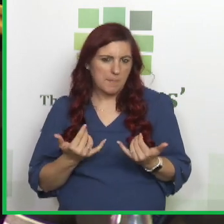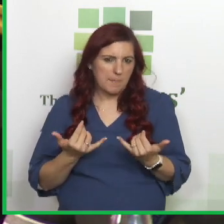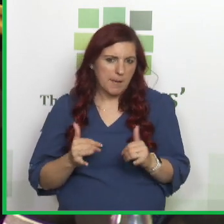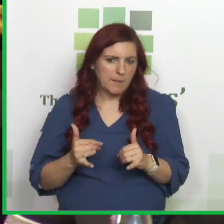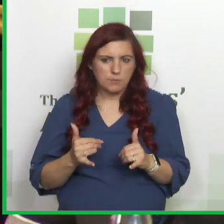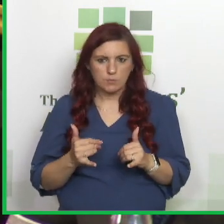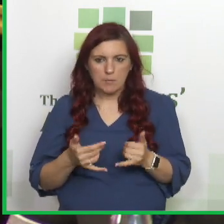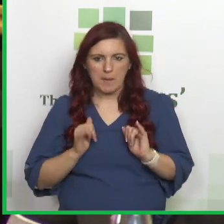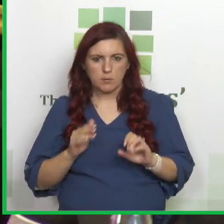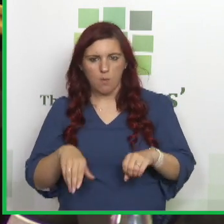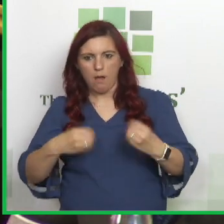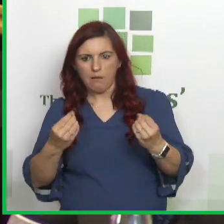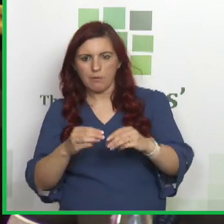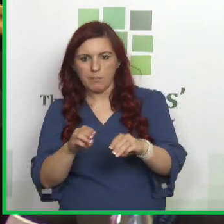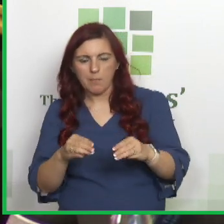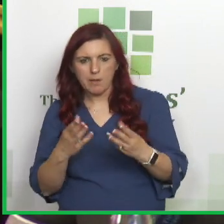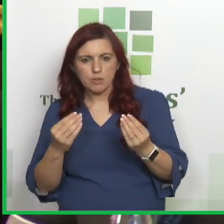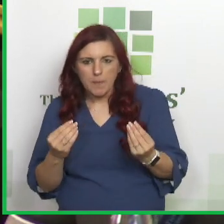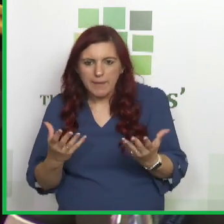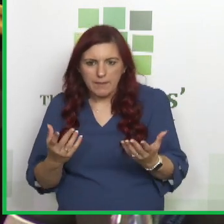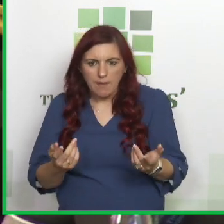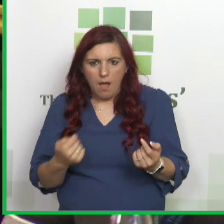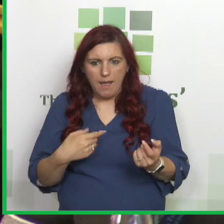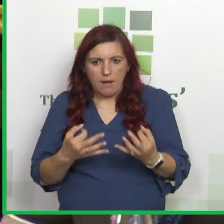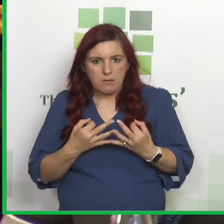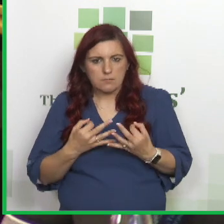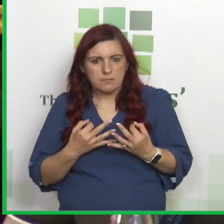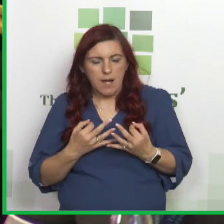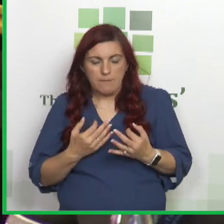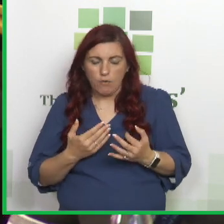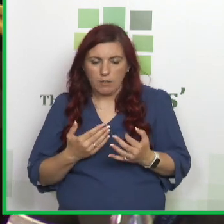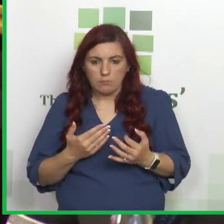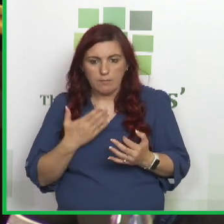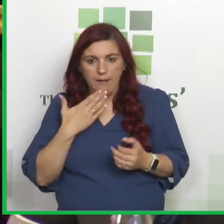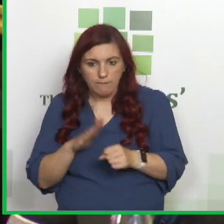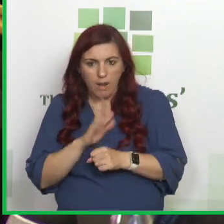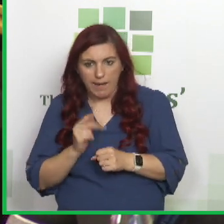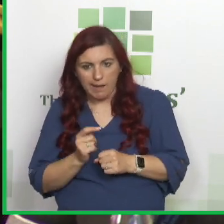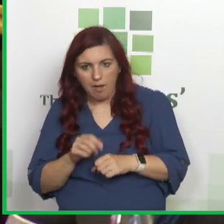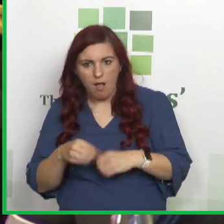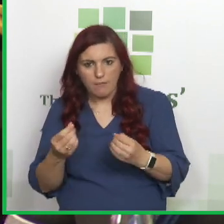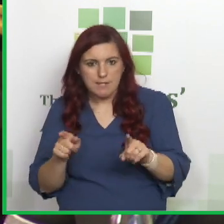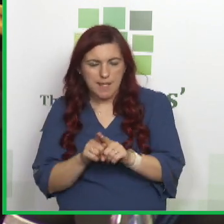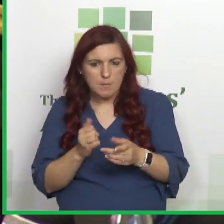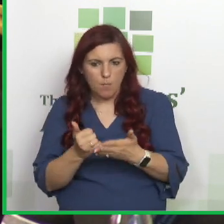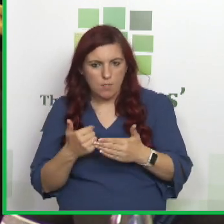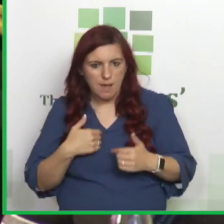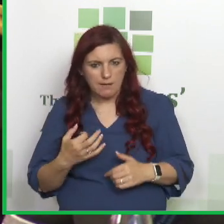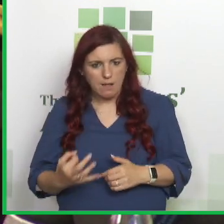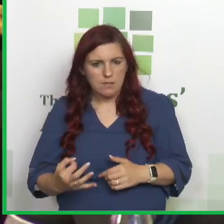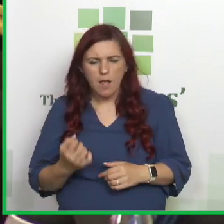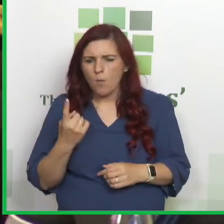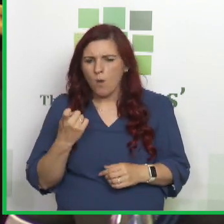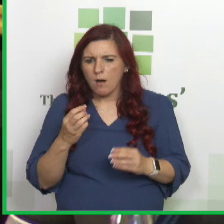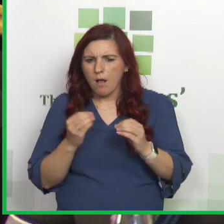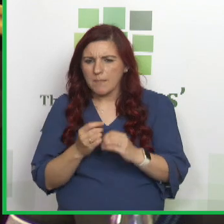people something that I was given, and I'm thankful for that. I just have one thing here. If I would